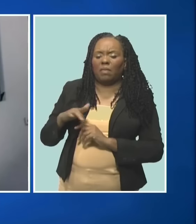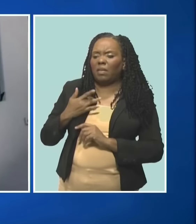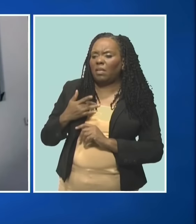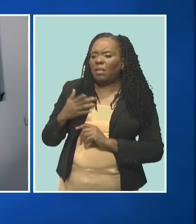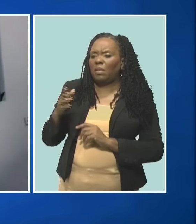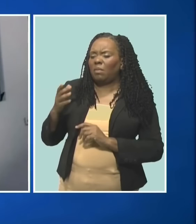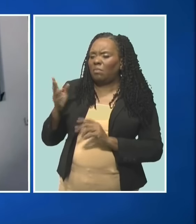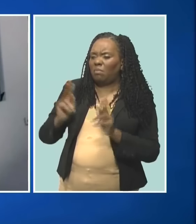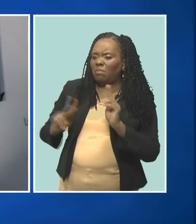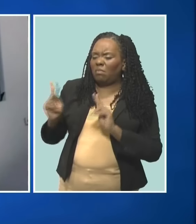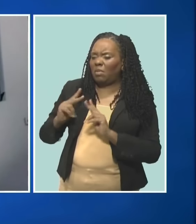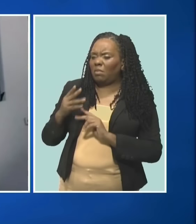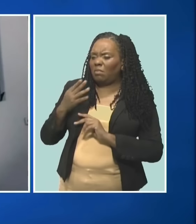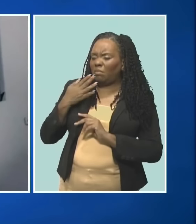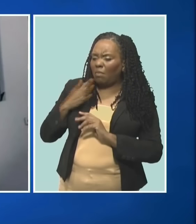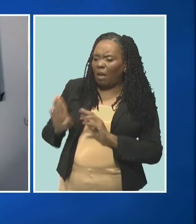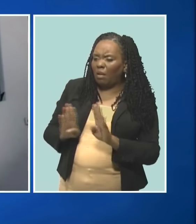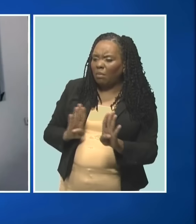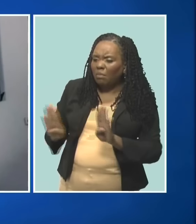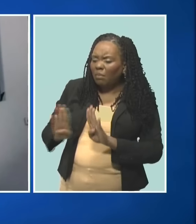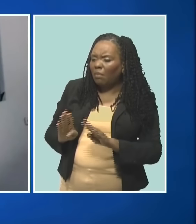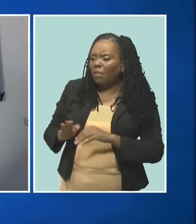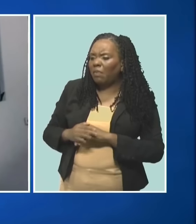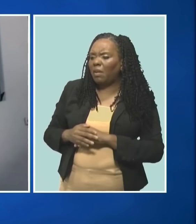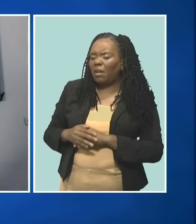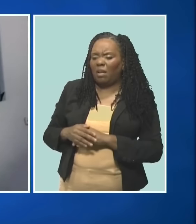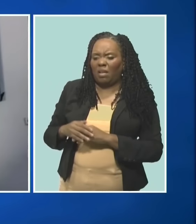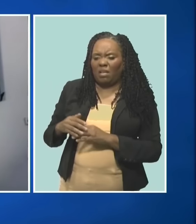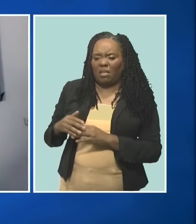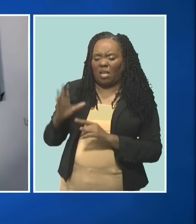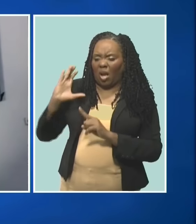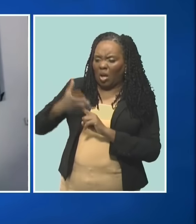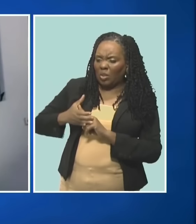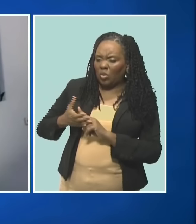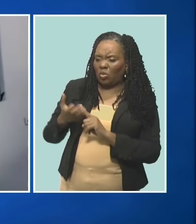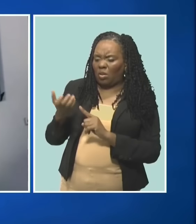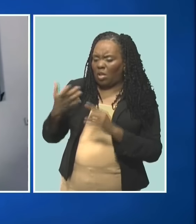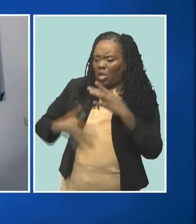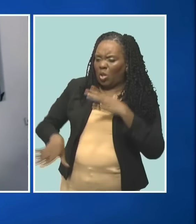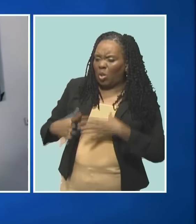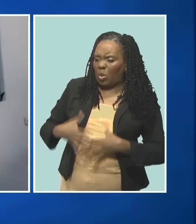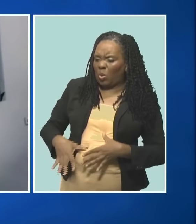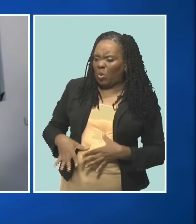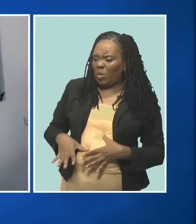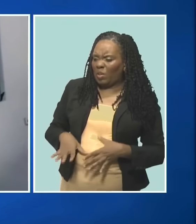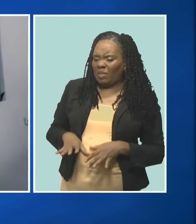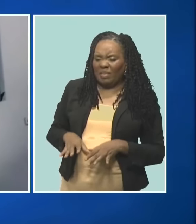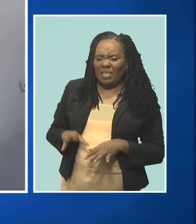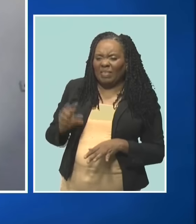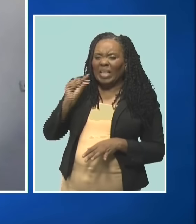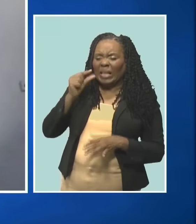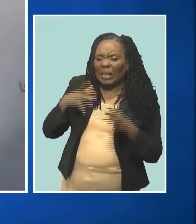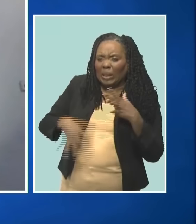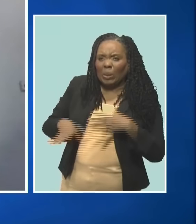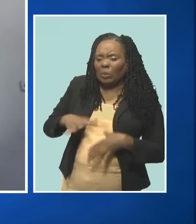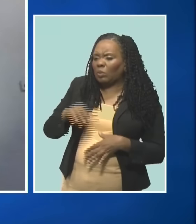the imagination or little to the imagination, and how that tied in line with what is our culture. What's your view on that?